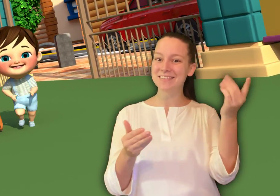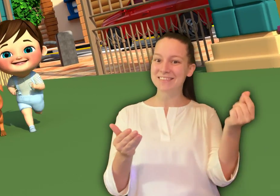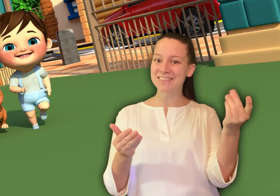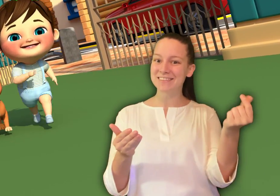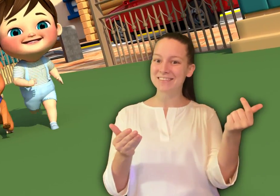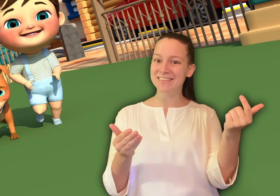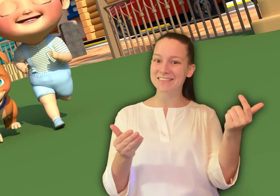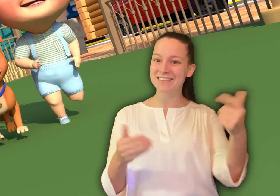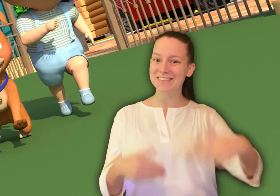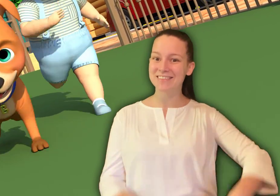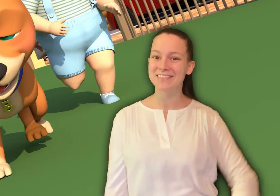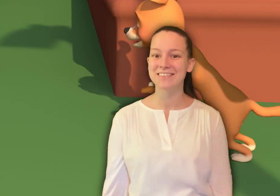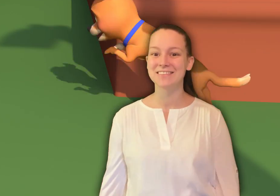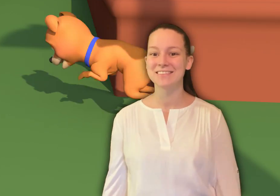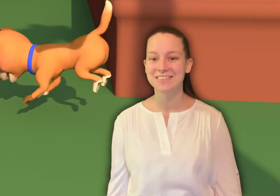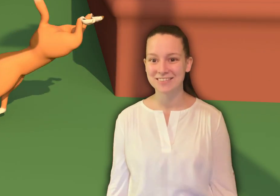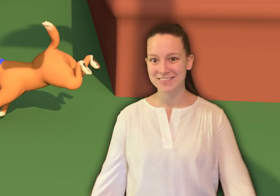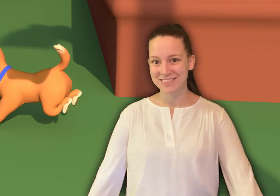sweet